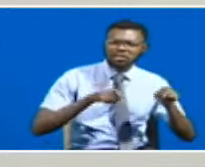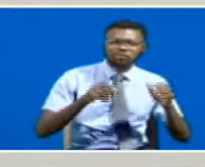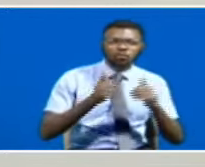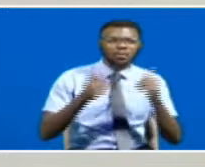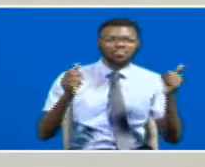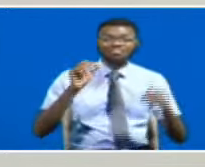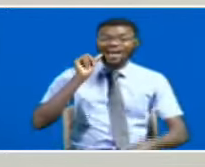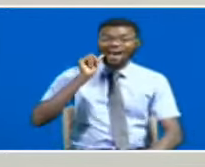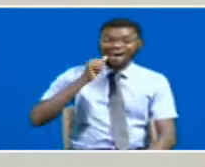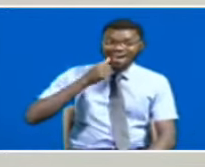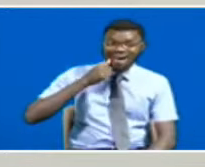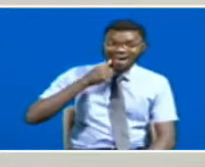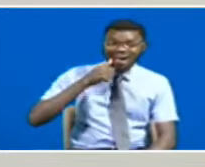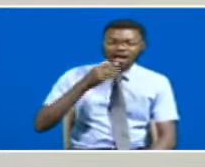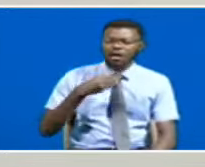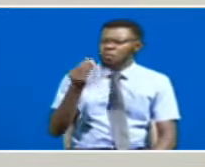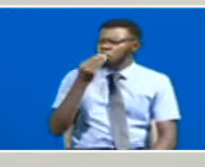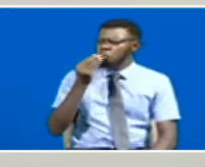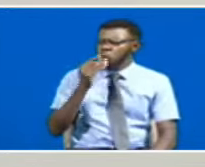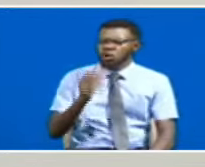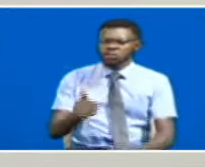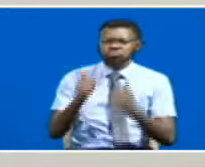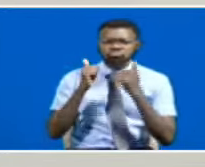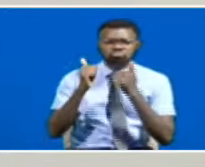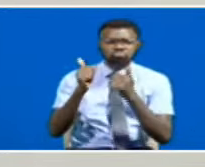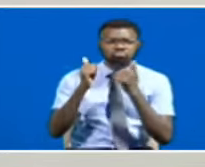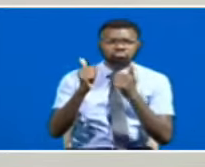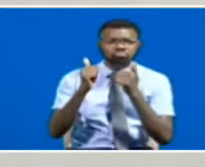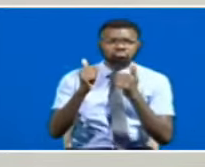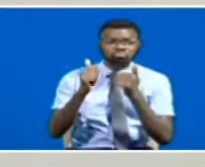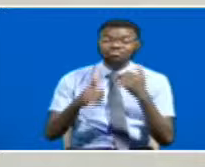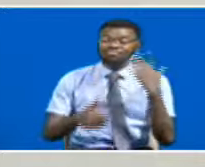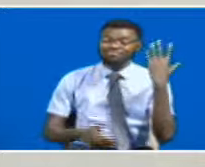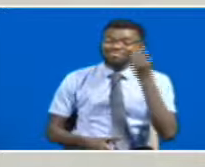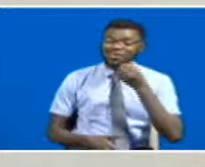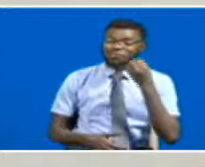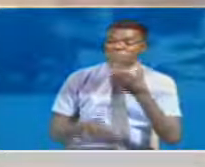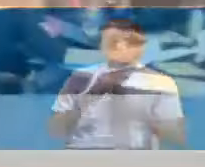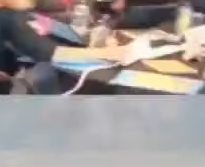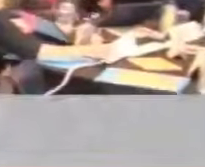nice, clean, food is fantastic. We believe it's a beautiful place to